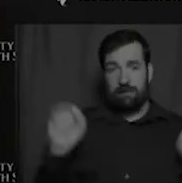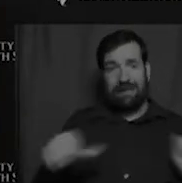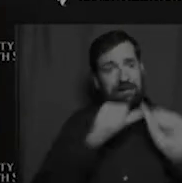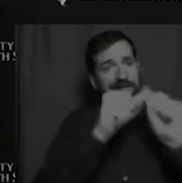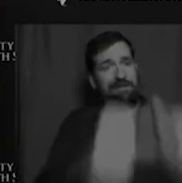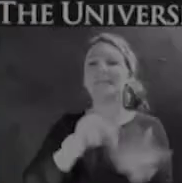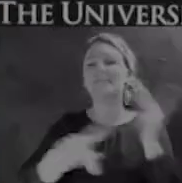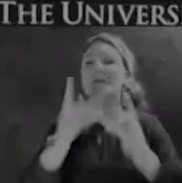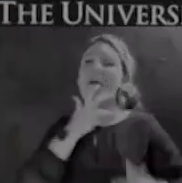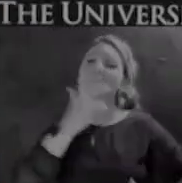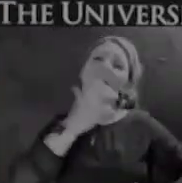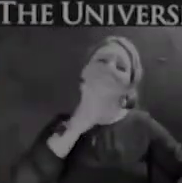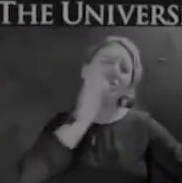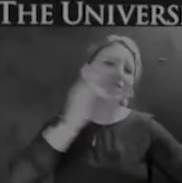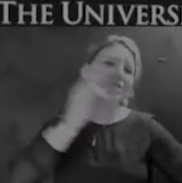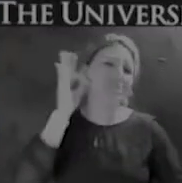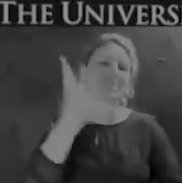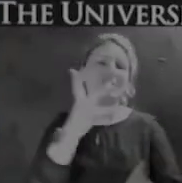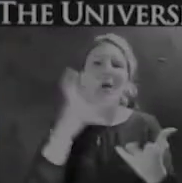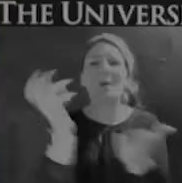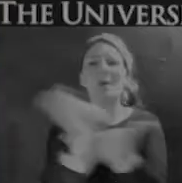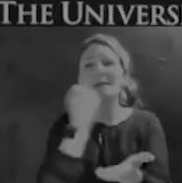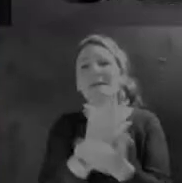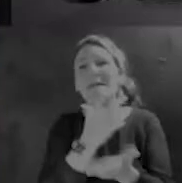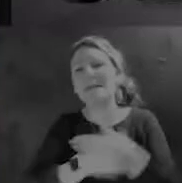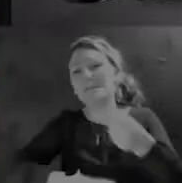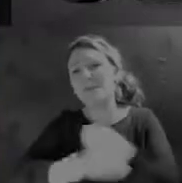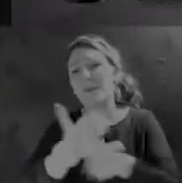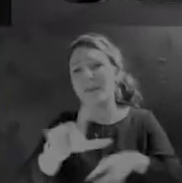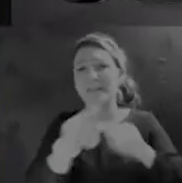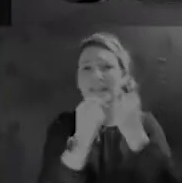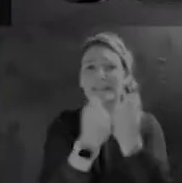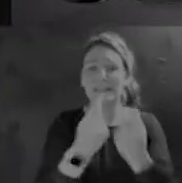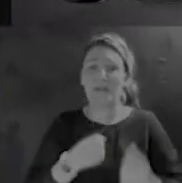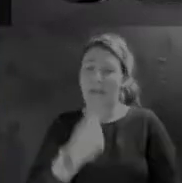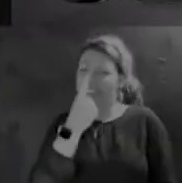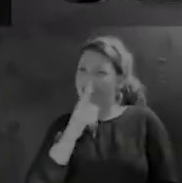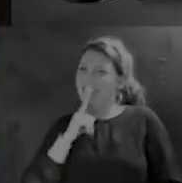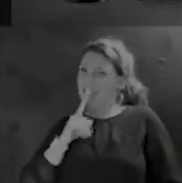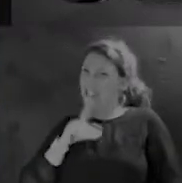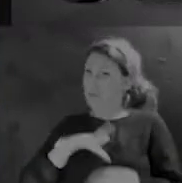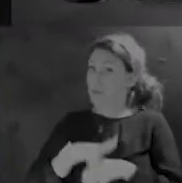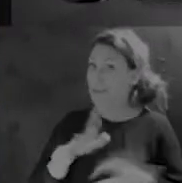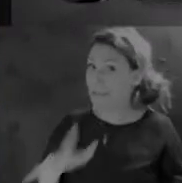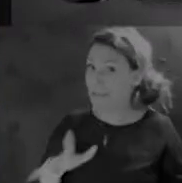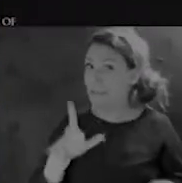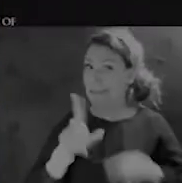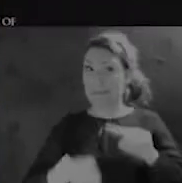Mics with Dr. Stites podcast. Now, everywhere podcasts are available.